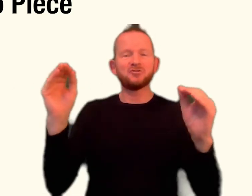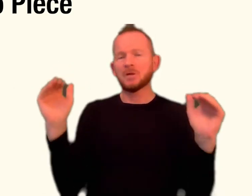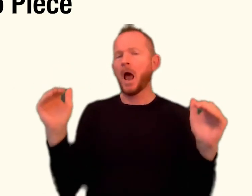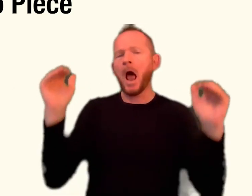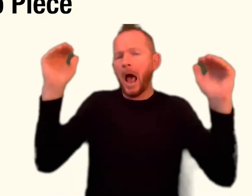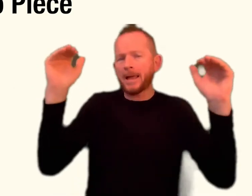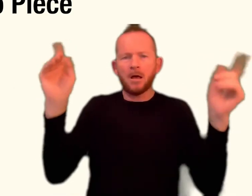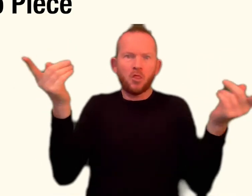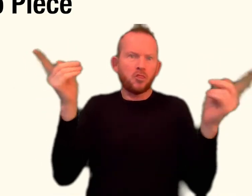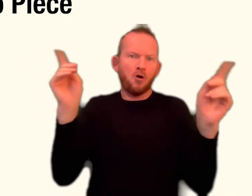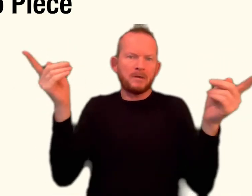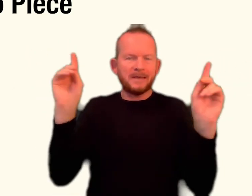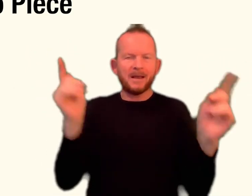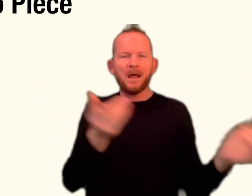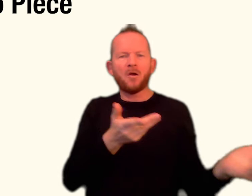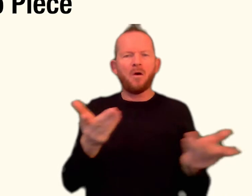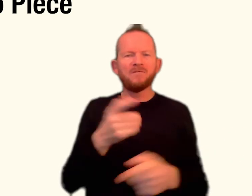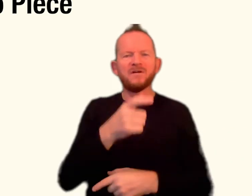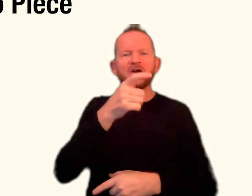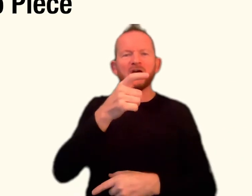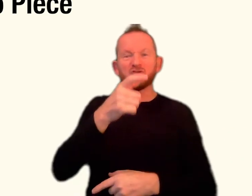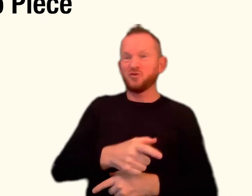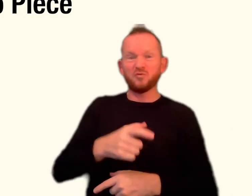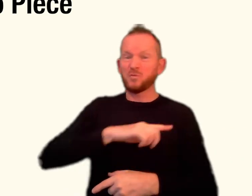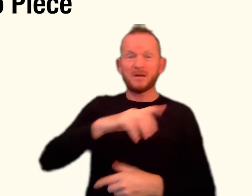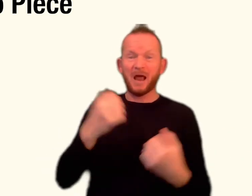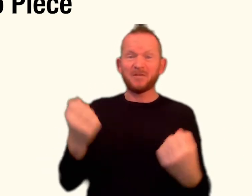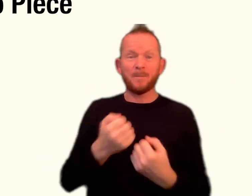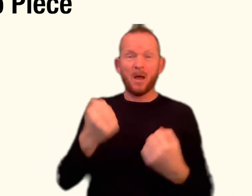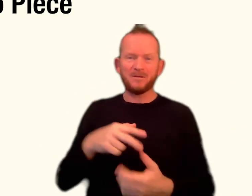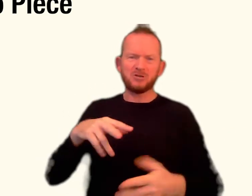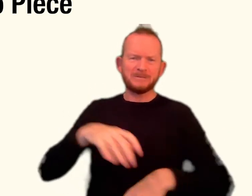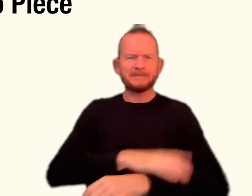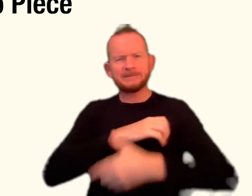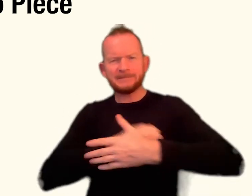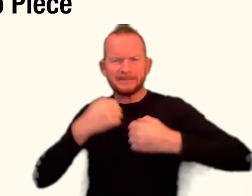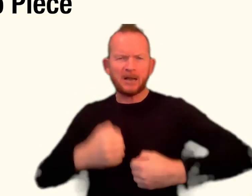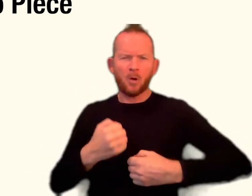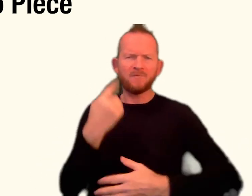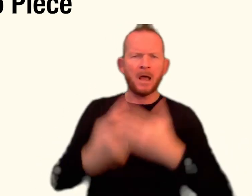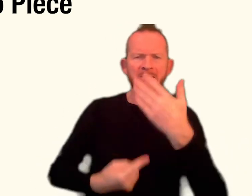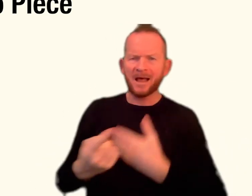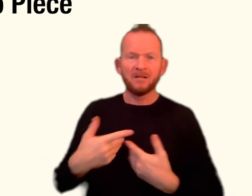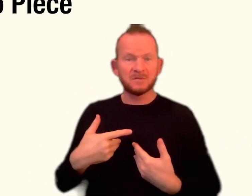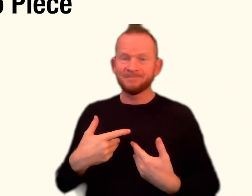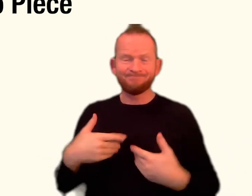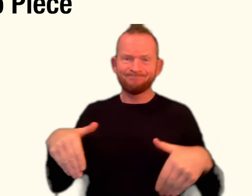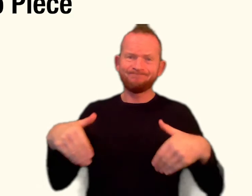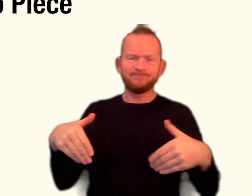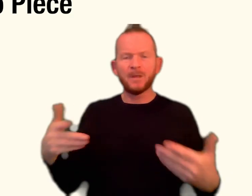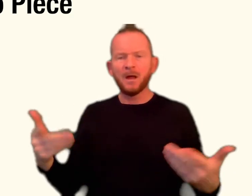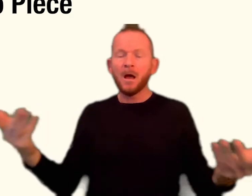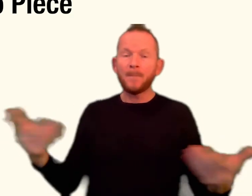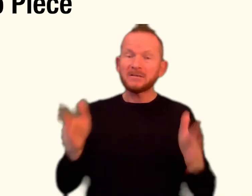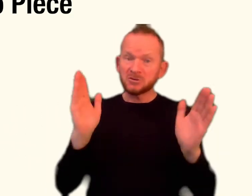authority, and us students, we don't have the power to stand up for ourselves. But that